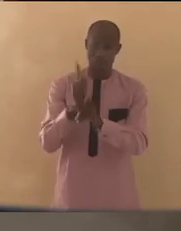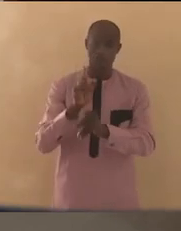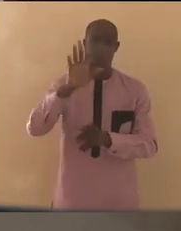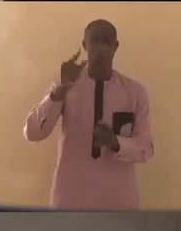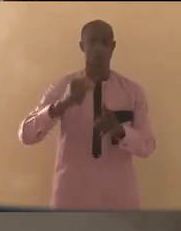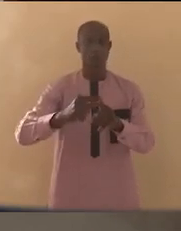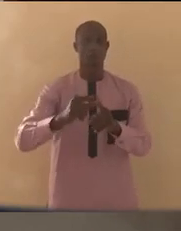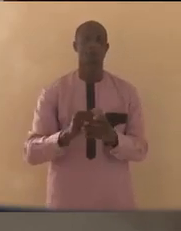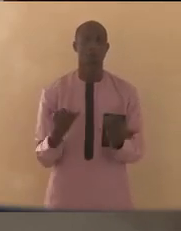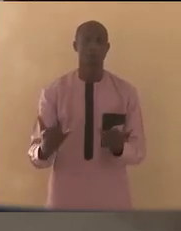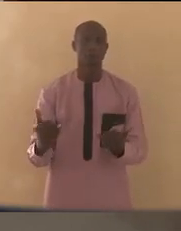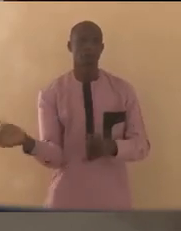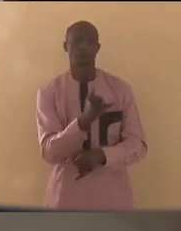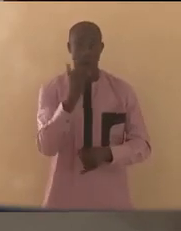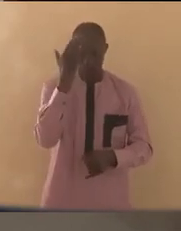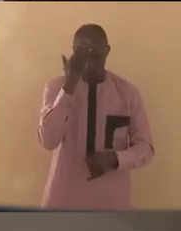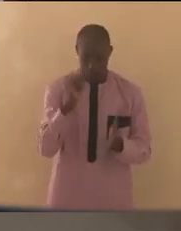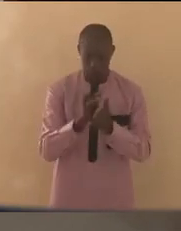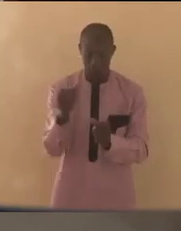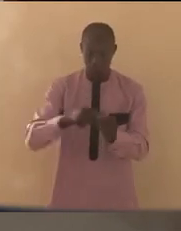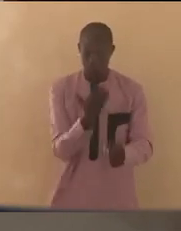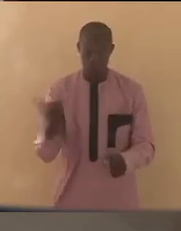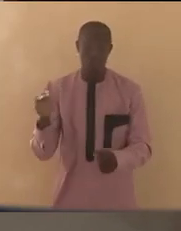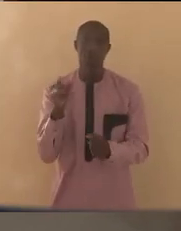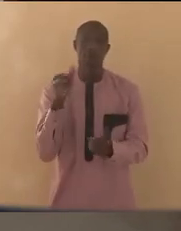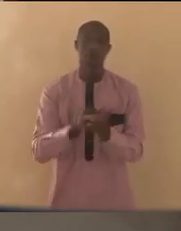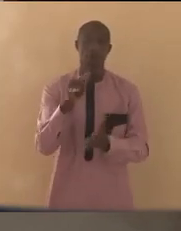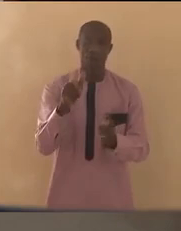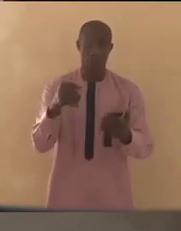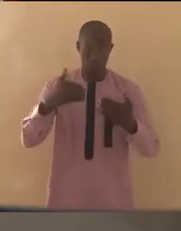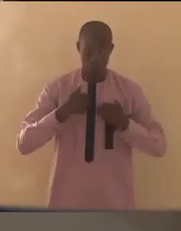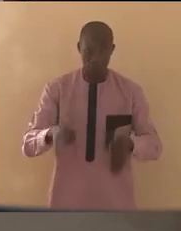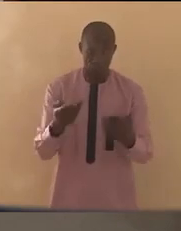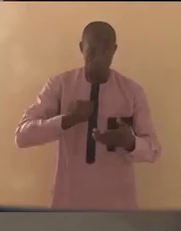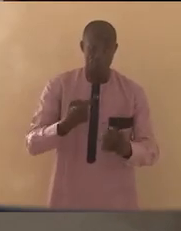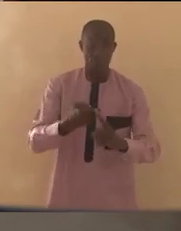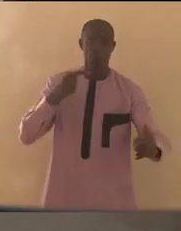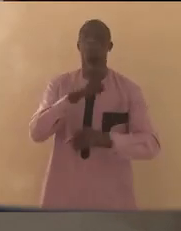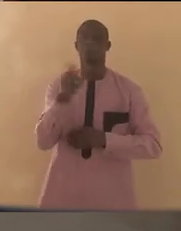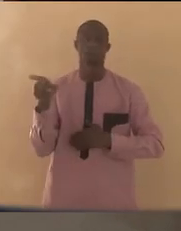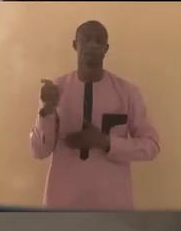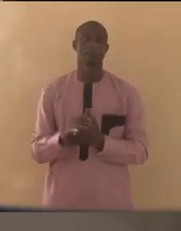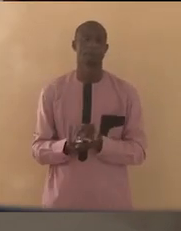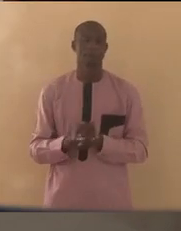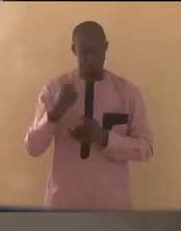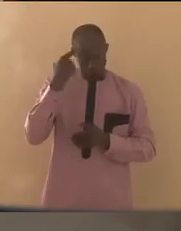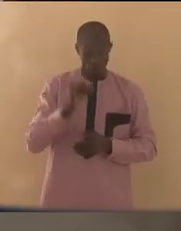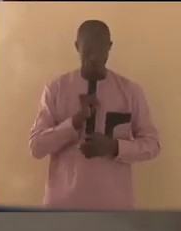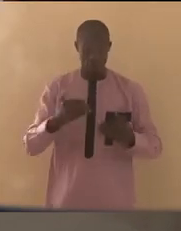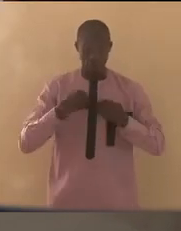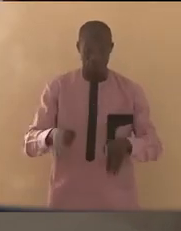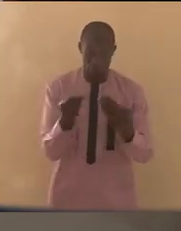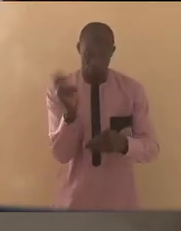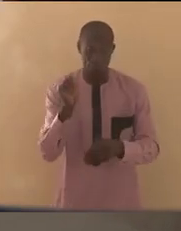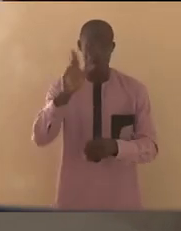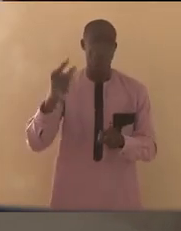your word. Now they know that everything that you have given me is from you. For I have